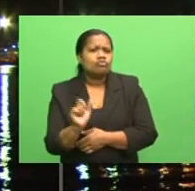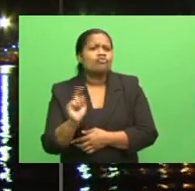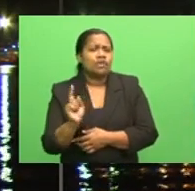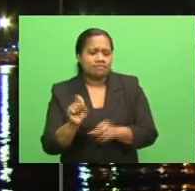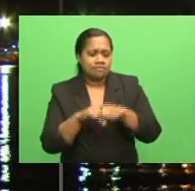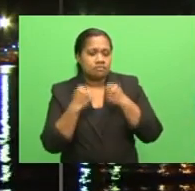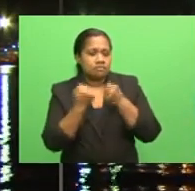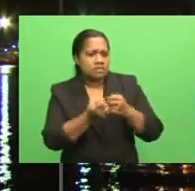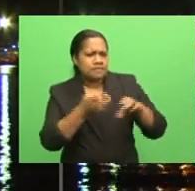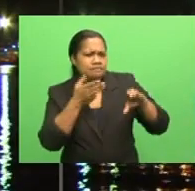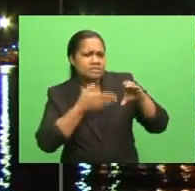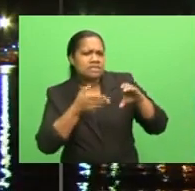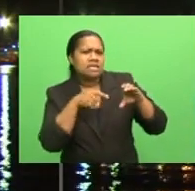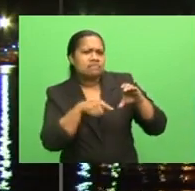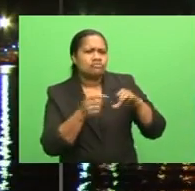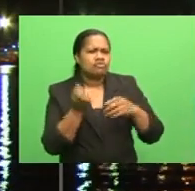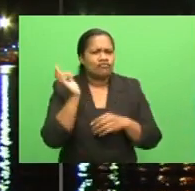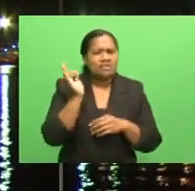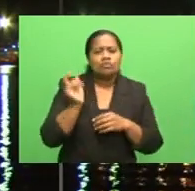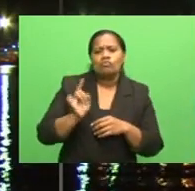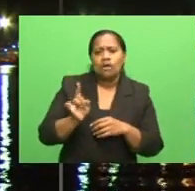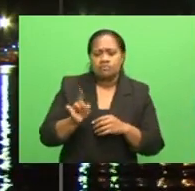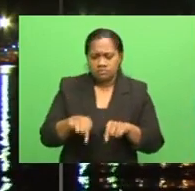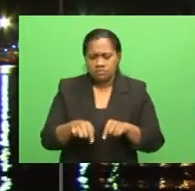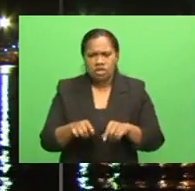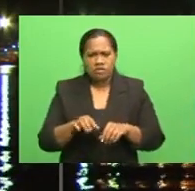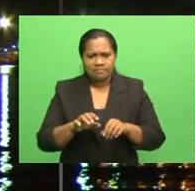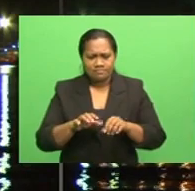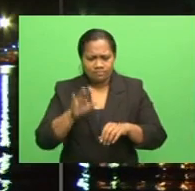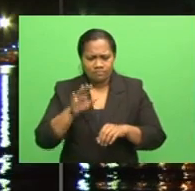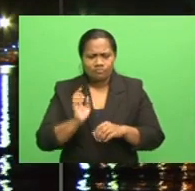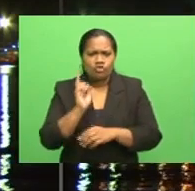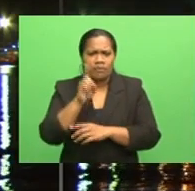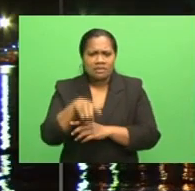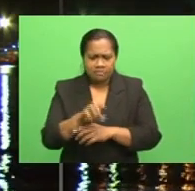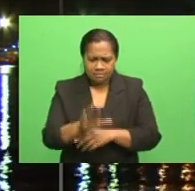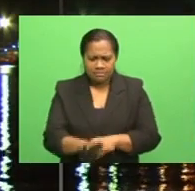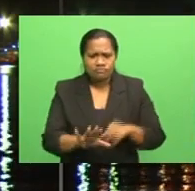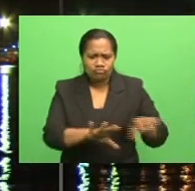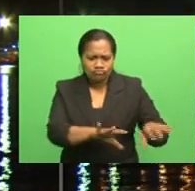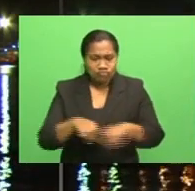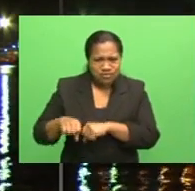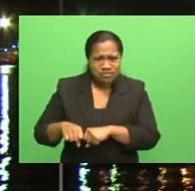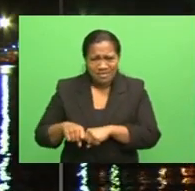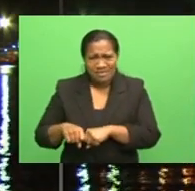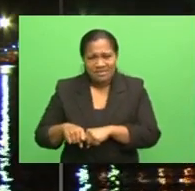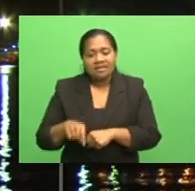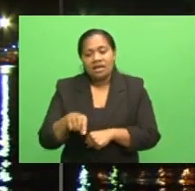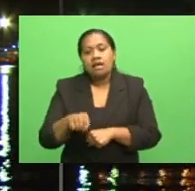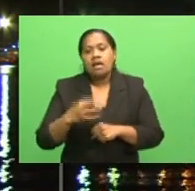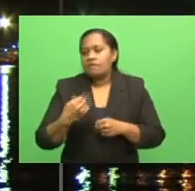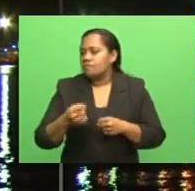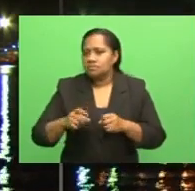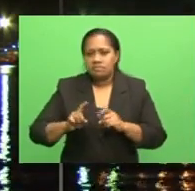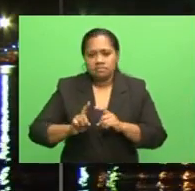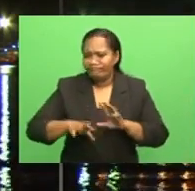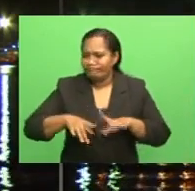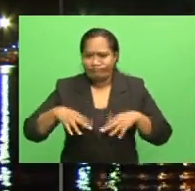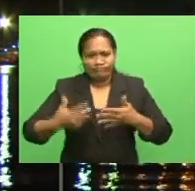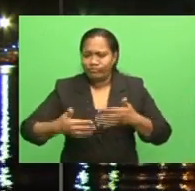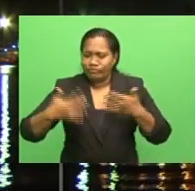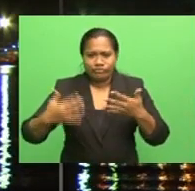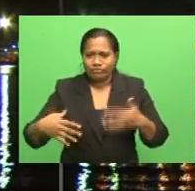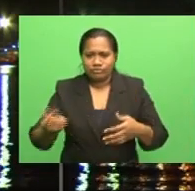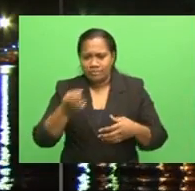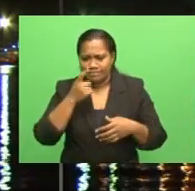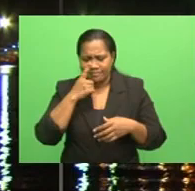to facilitate domestic child trafficking. The social welfare director says they've had several cases of domestic child trafficking, and